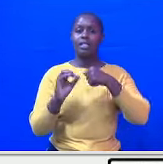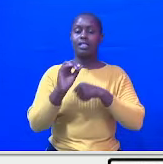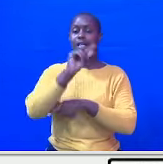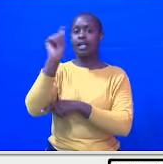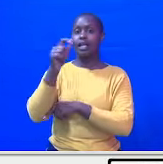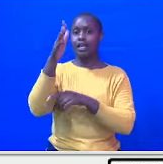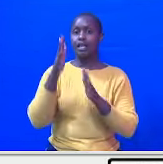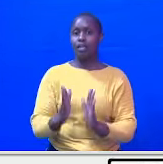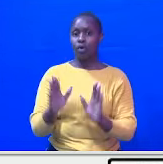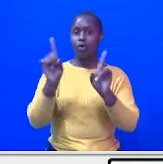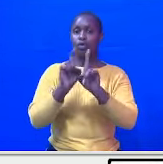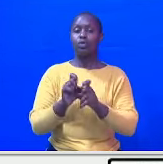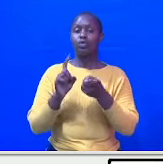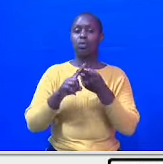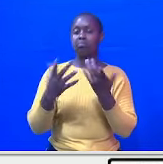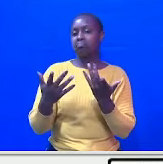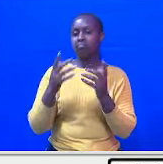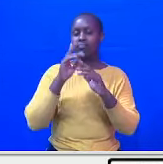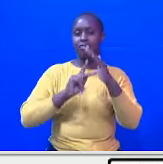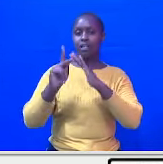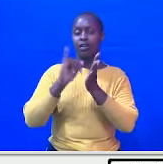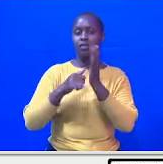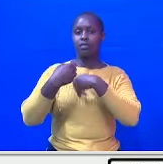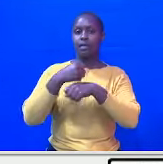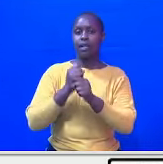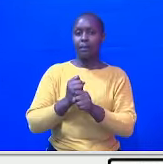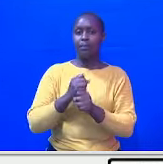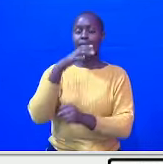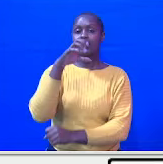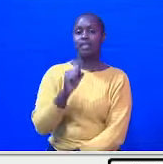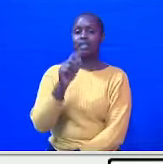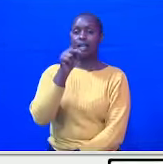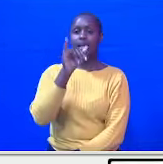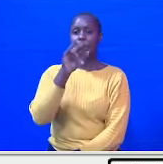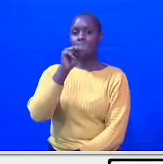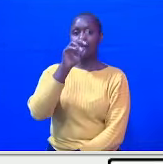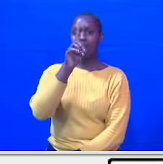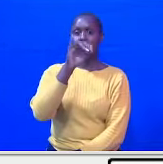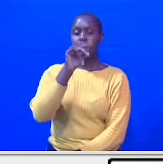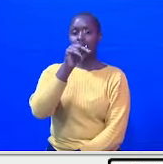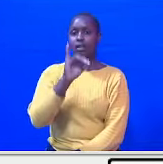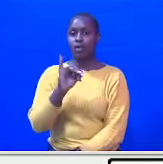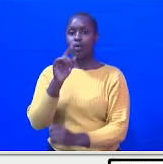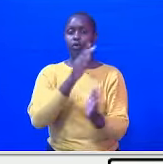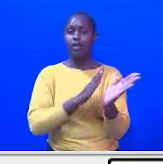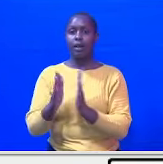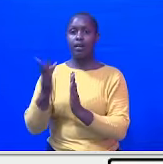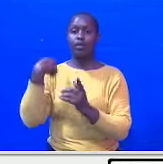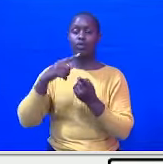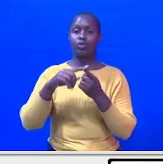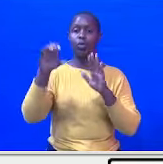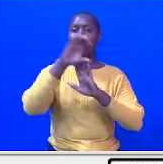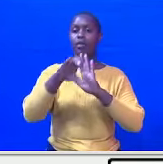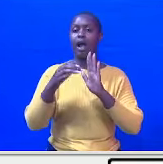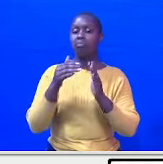destructions of property, which, according to the Interior Cabinet Secretary, Professor Kindiki, was a plan to unconstitutionally overthrow